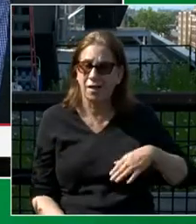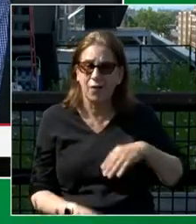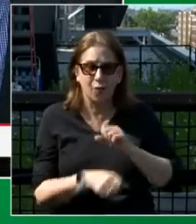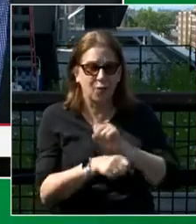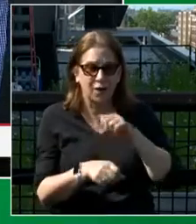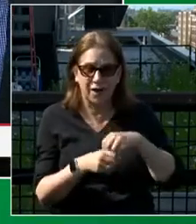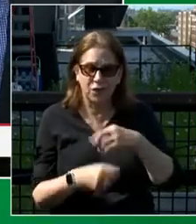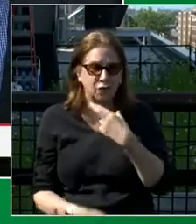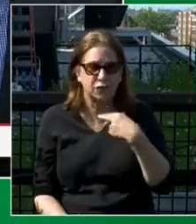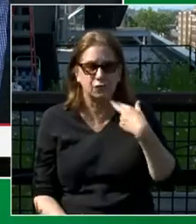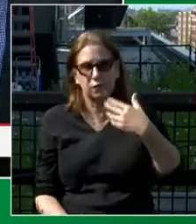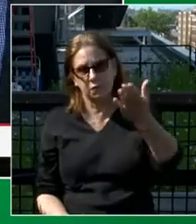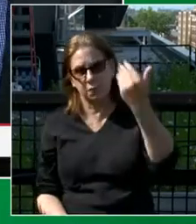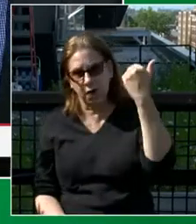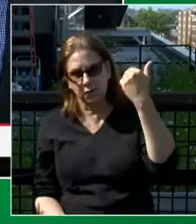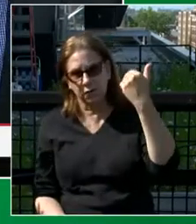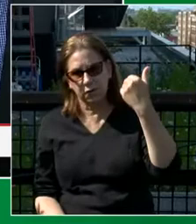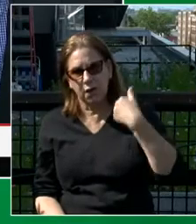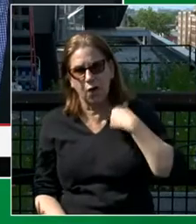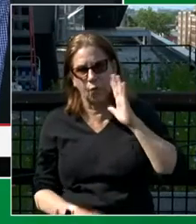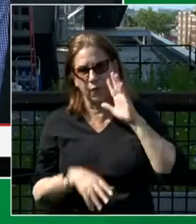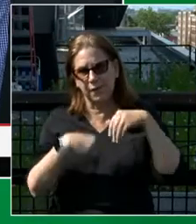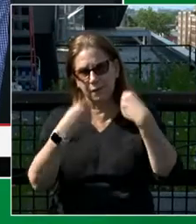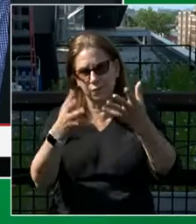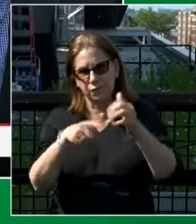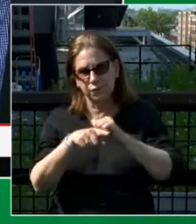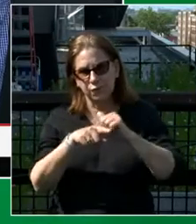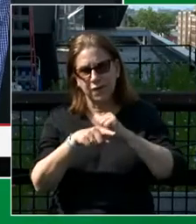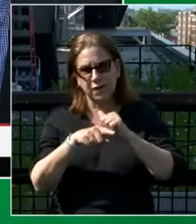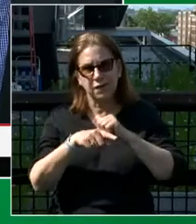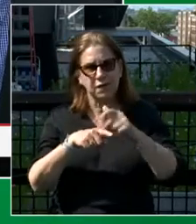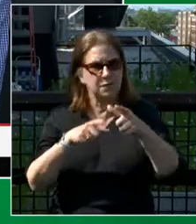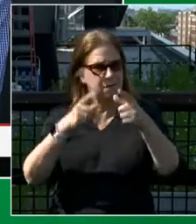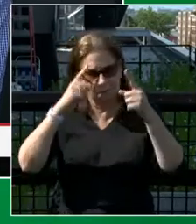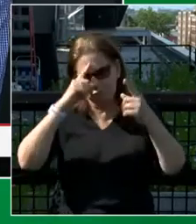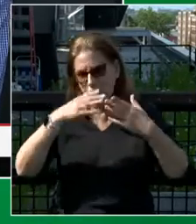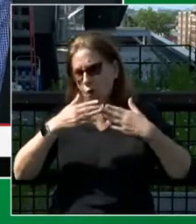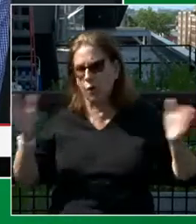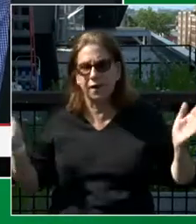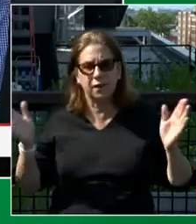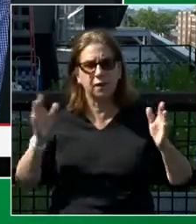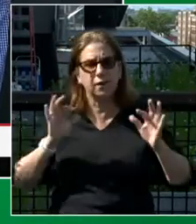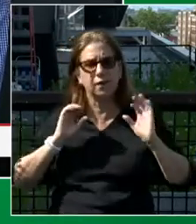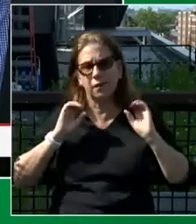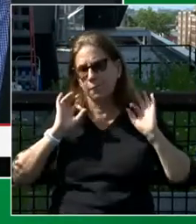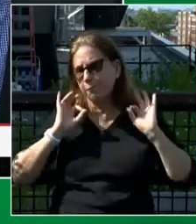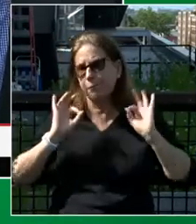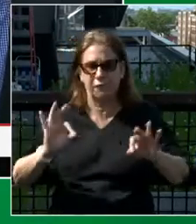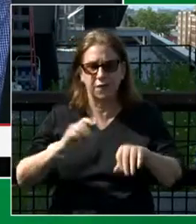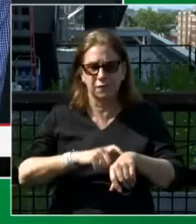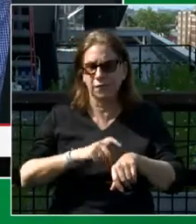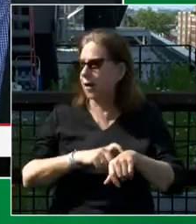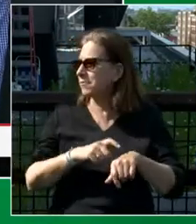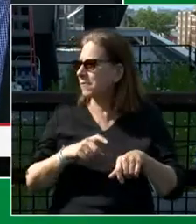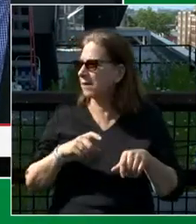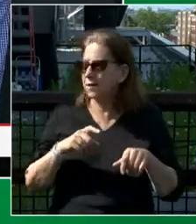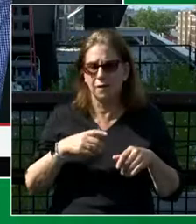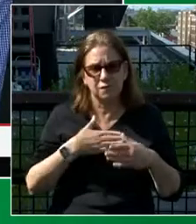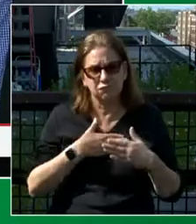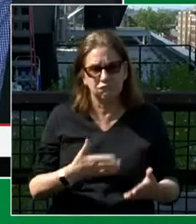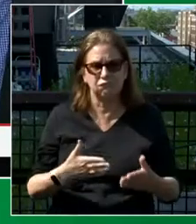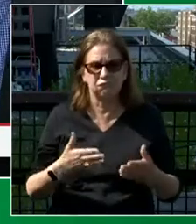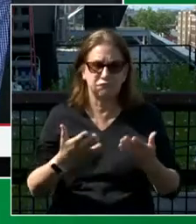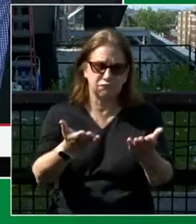and more do you have the right mindset. I think that there's really an openness to and a willingness kind of those in the